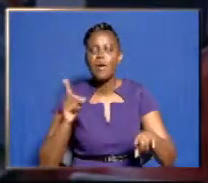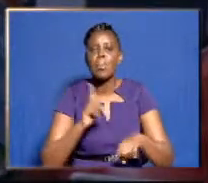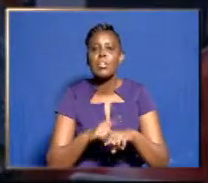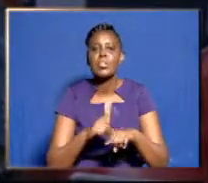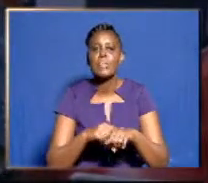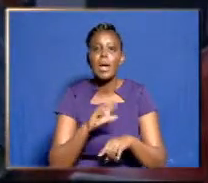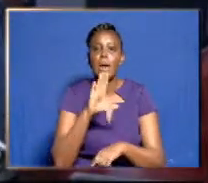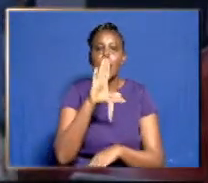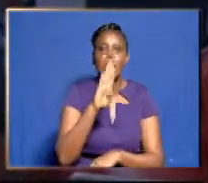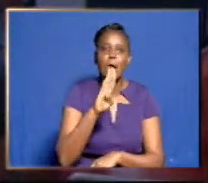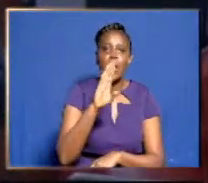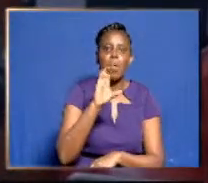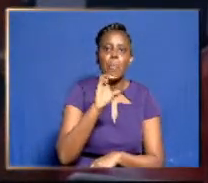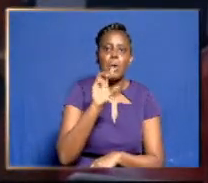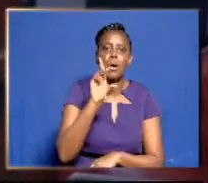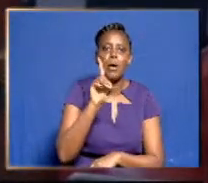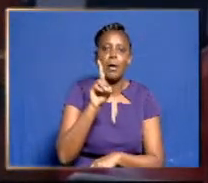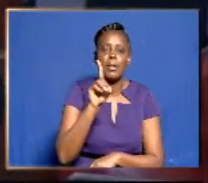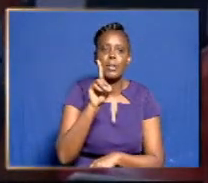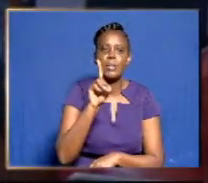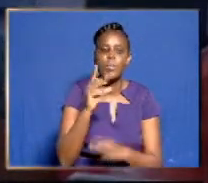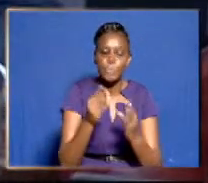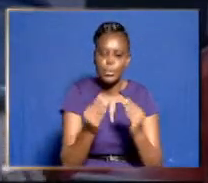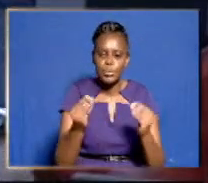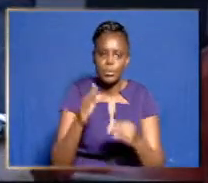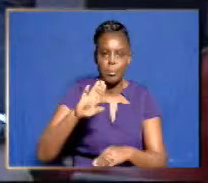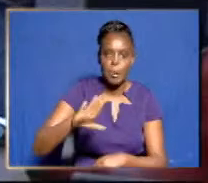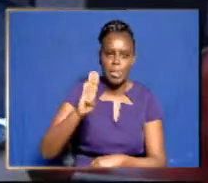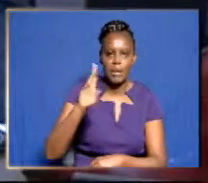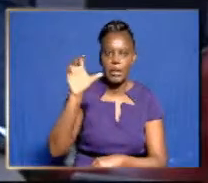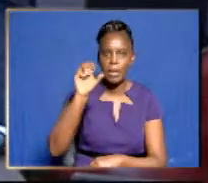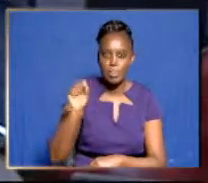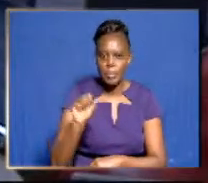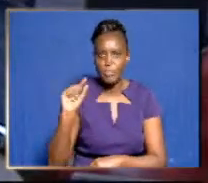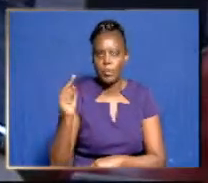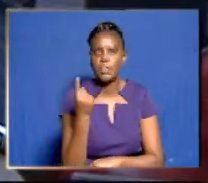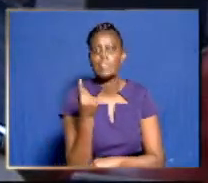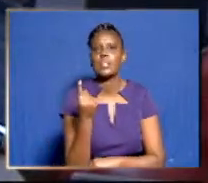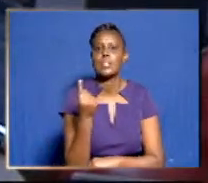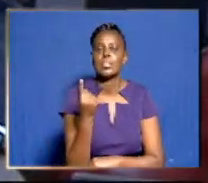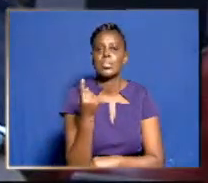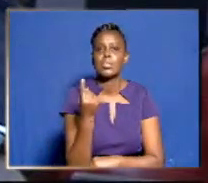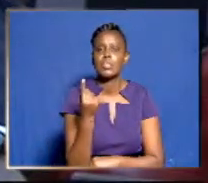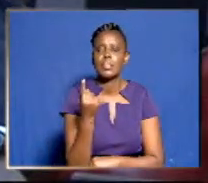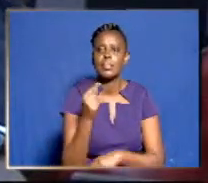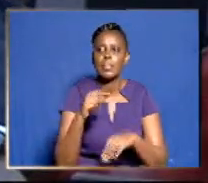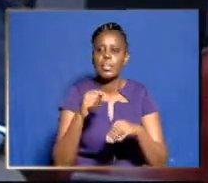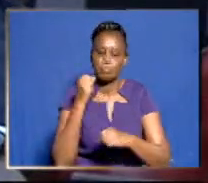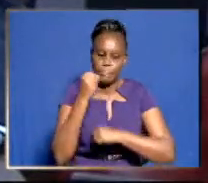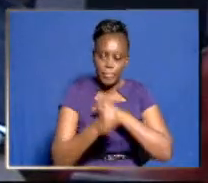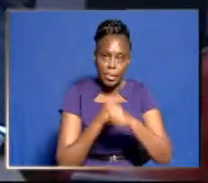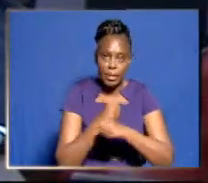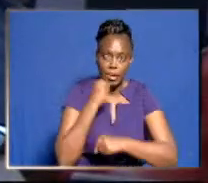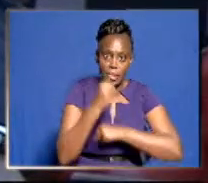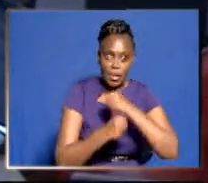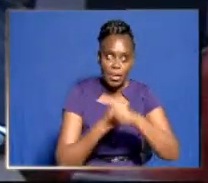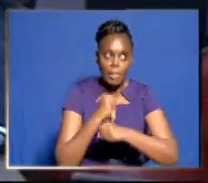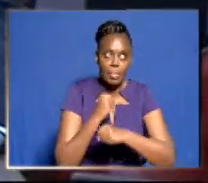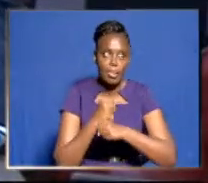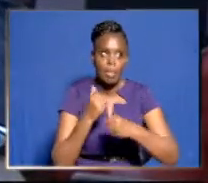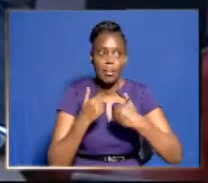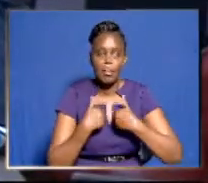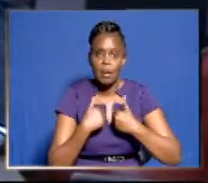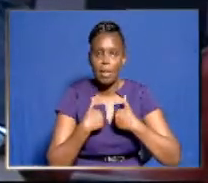bond to be able to address these pending bills once and for all, so that year by year we do not have